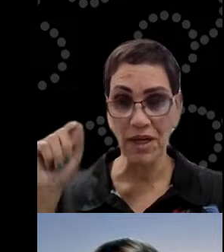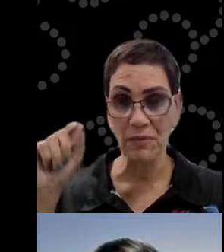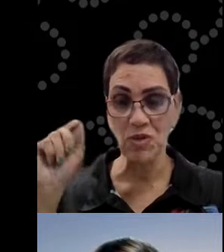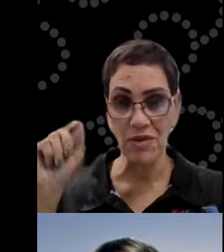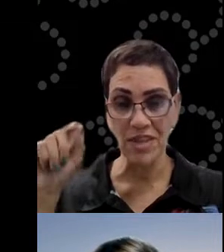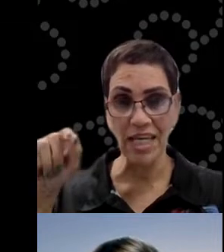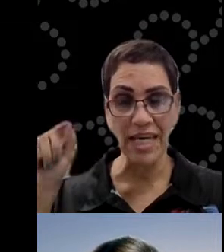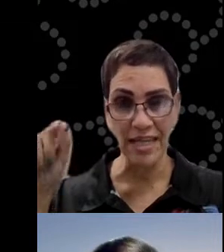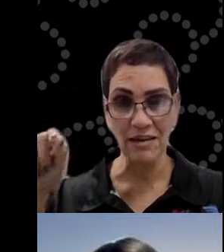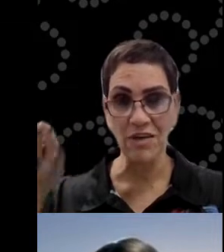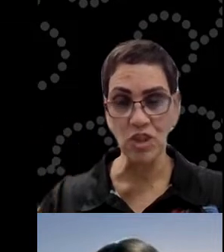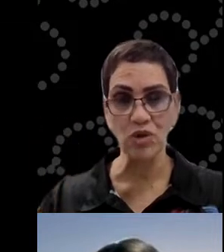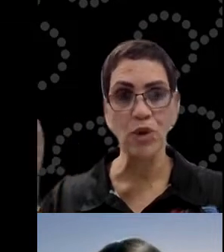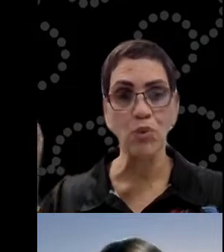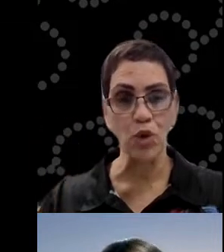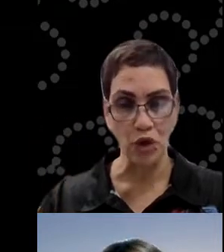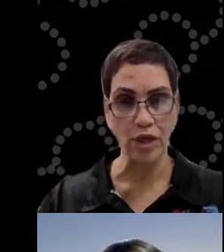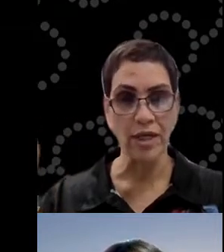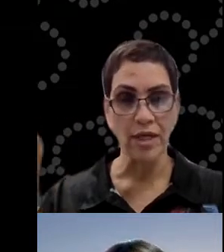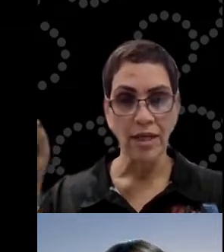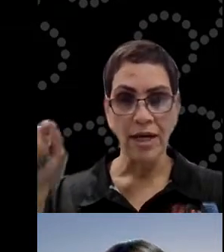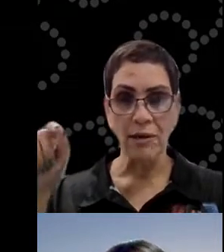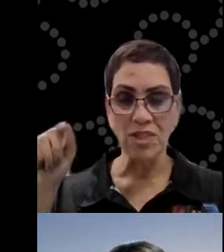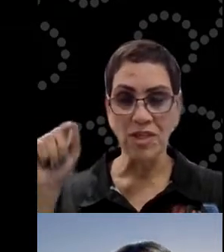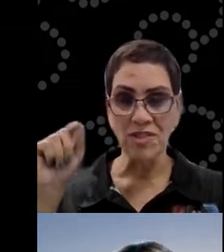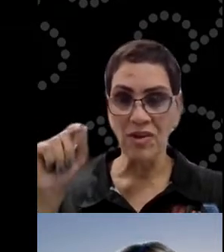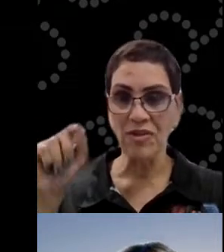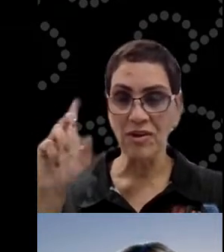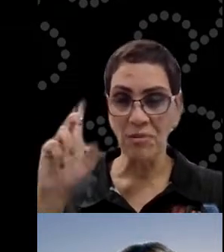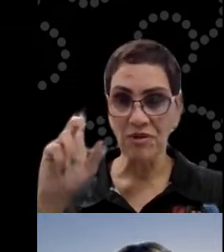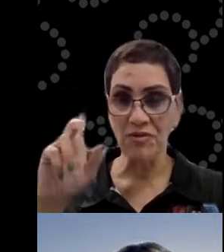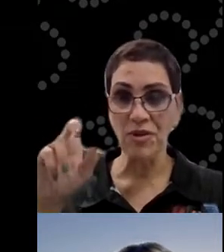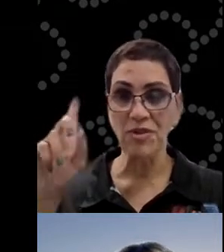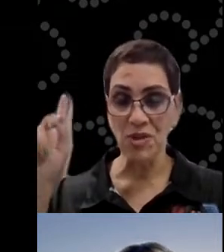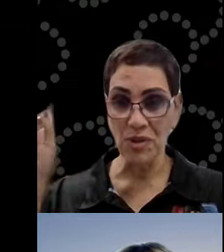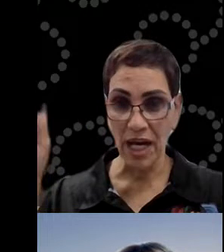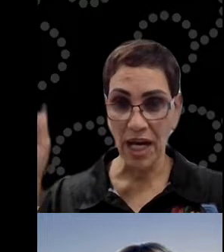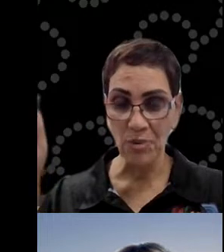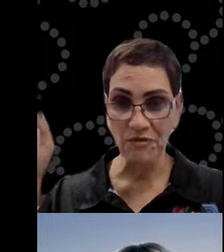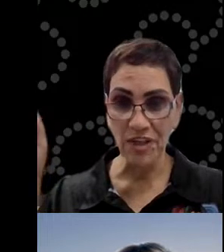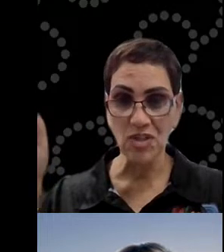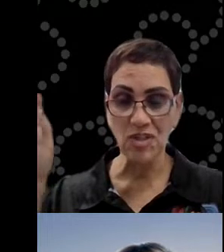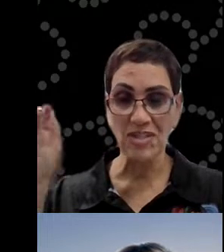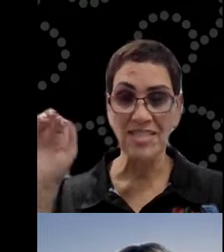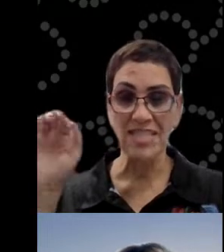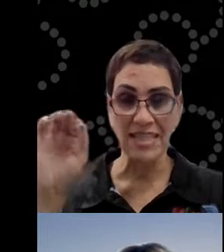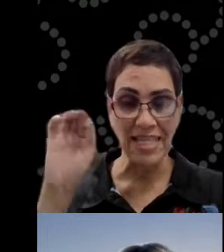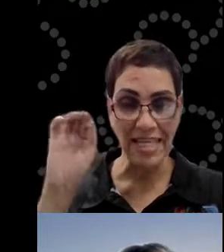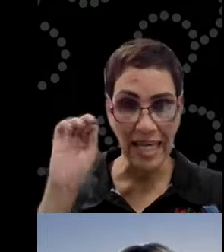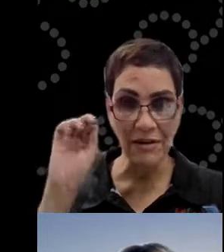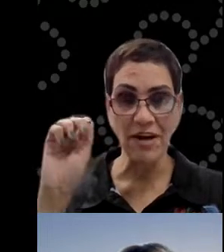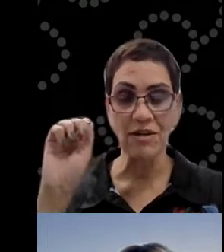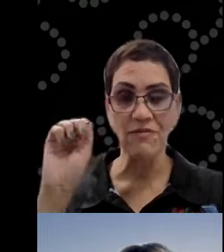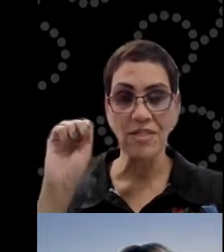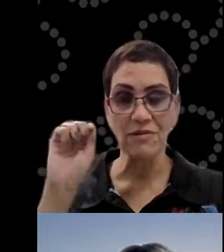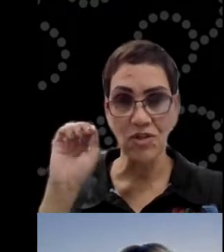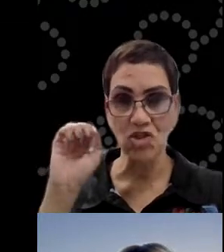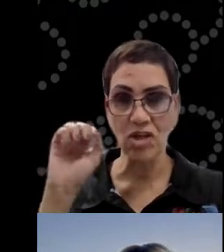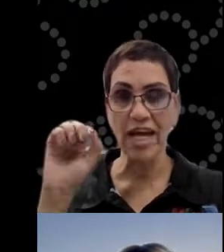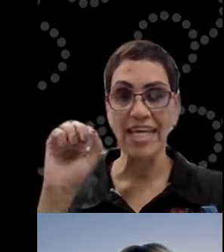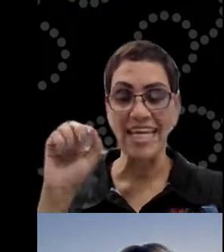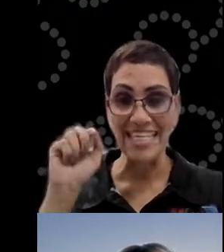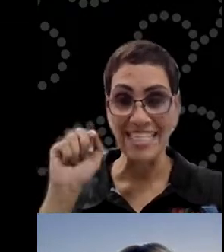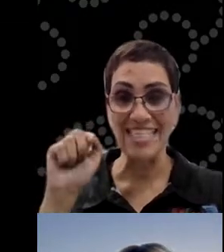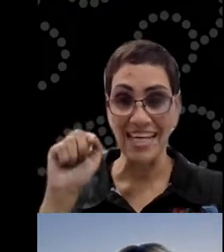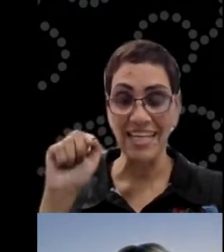will influence the way in which you think and then eventually work. So it's not that I'm adverse to the other professions, is that the